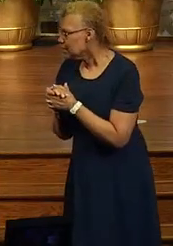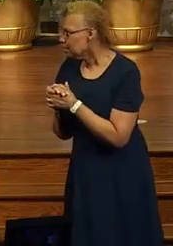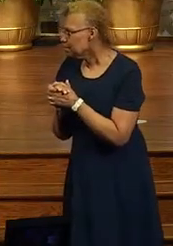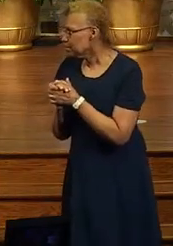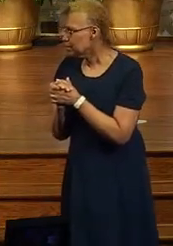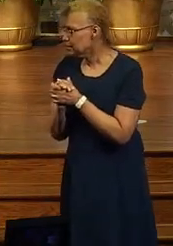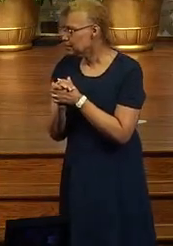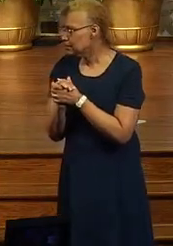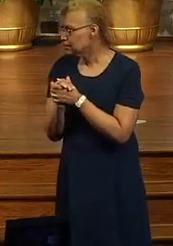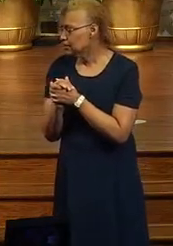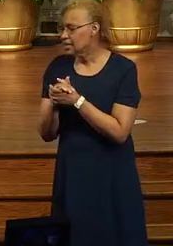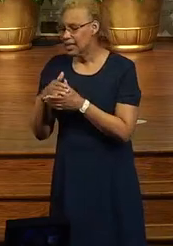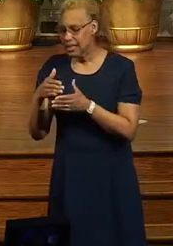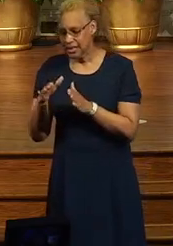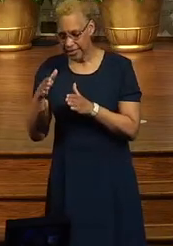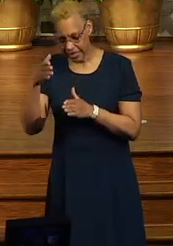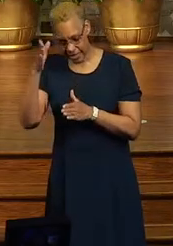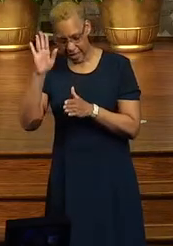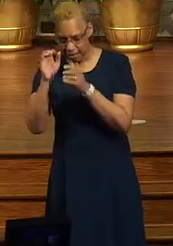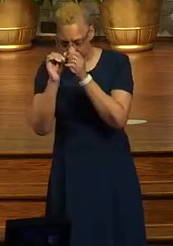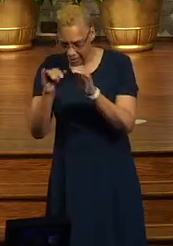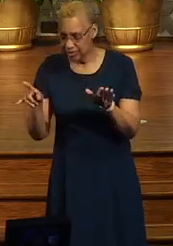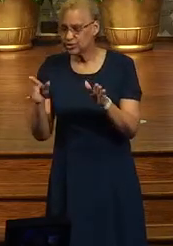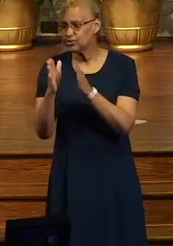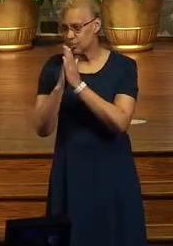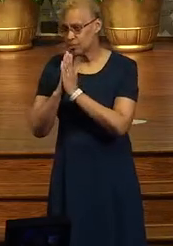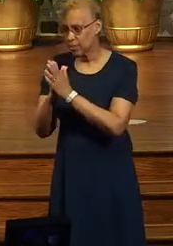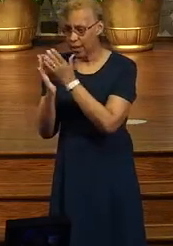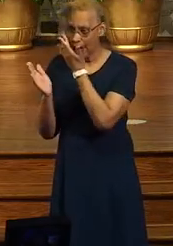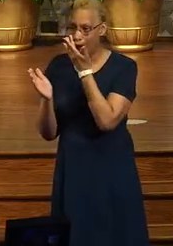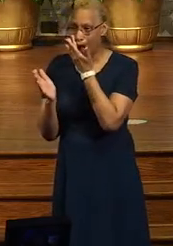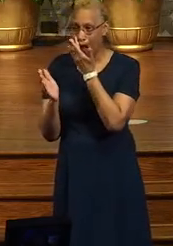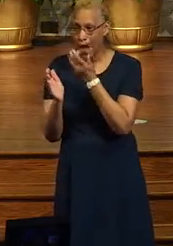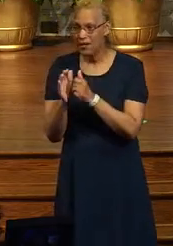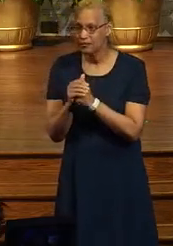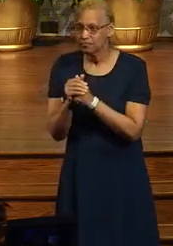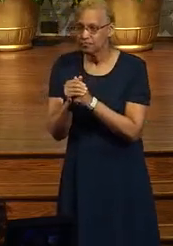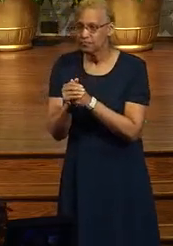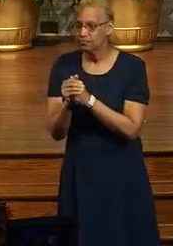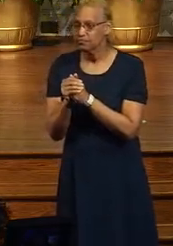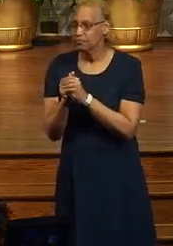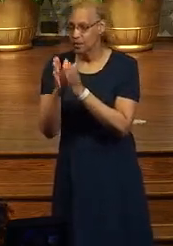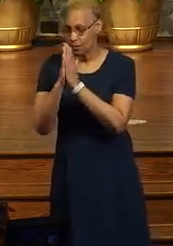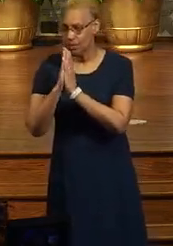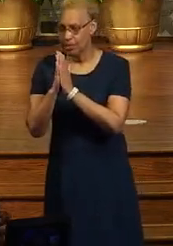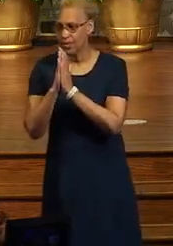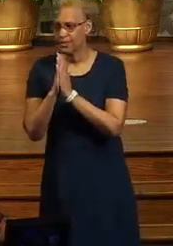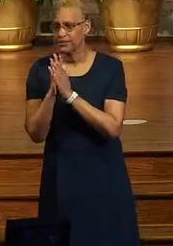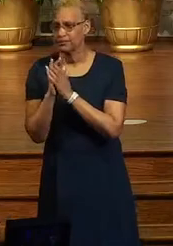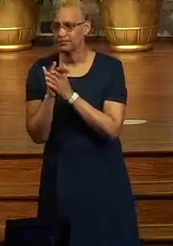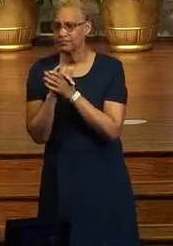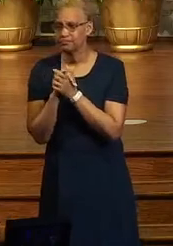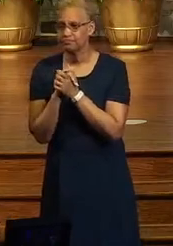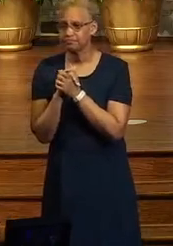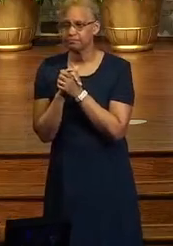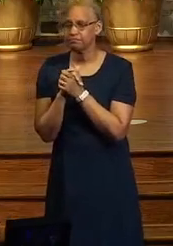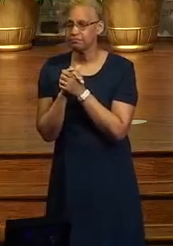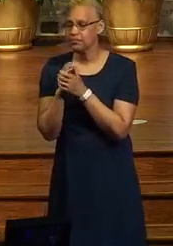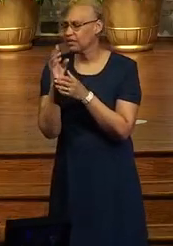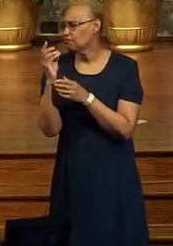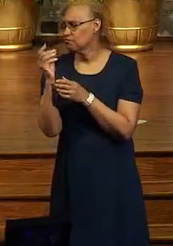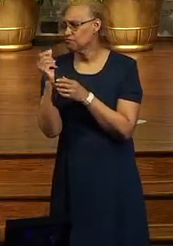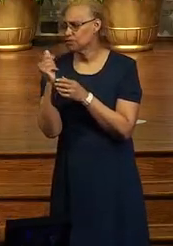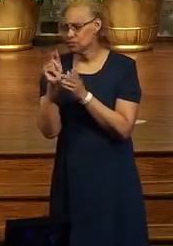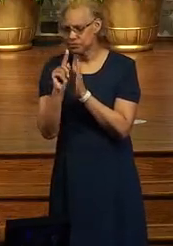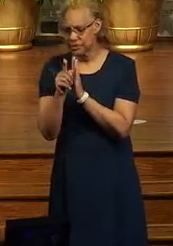Let him bless you. Your head is bowed. Your eyes are closed. In these 10 seconds, is there someone else?